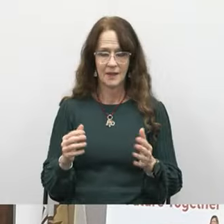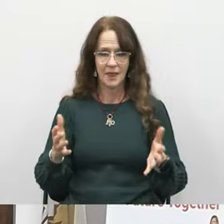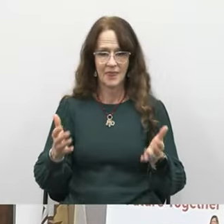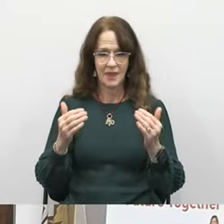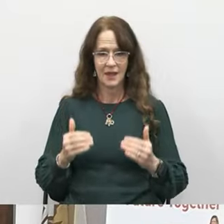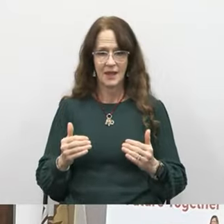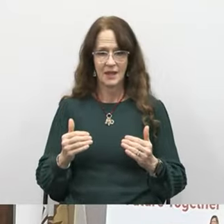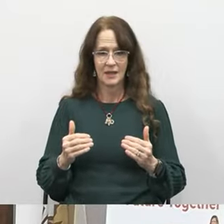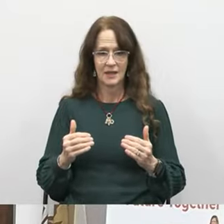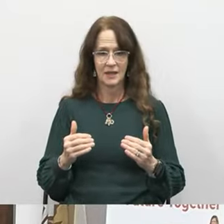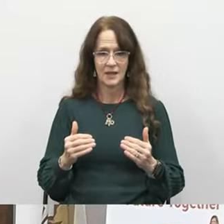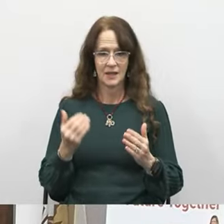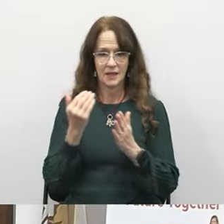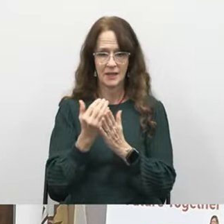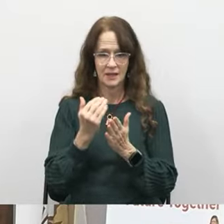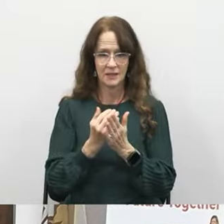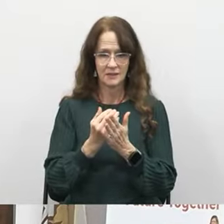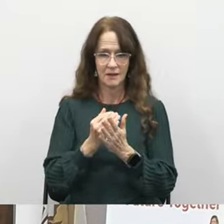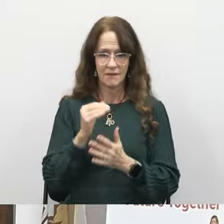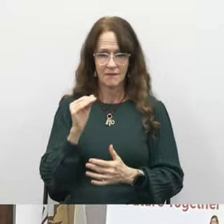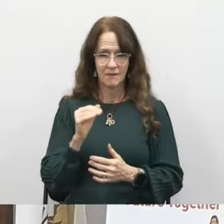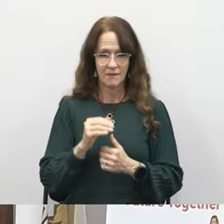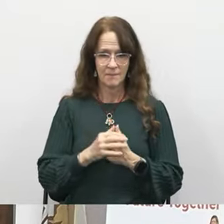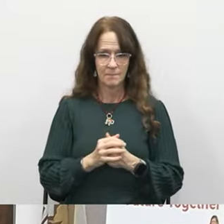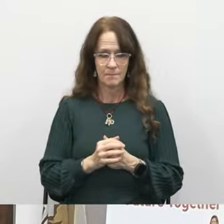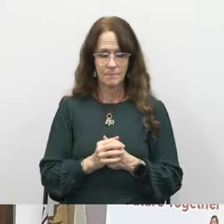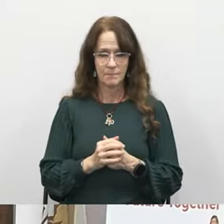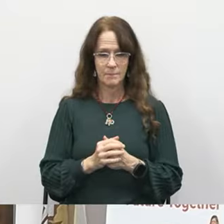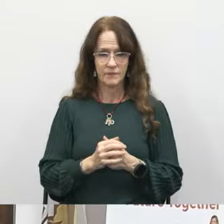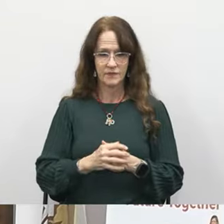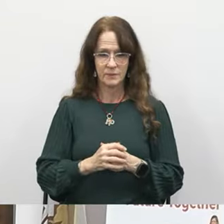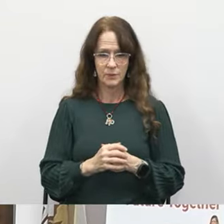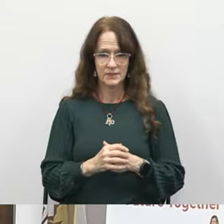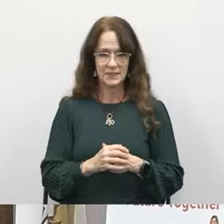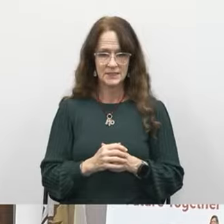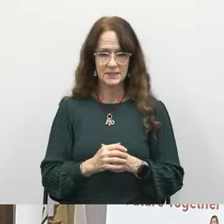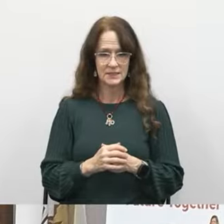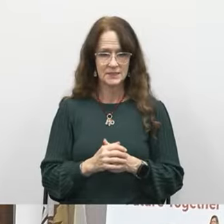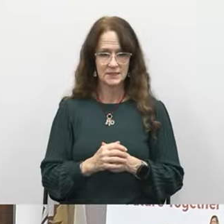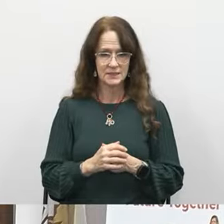next agenda item is the